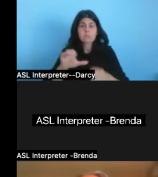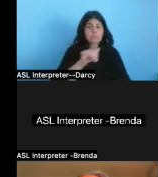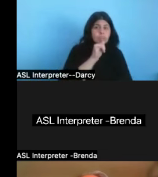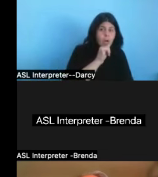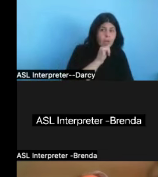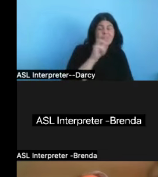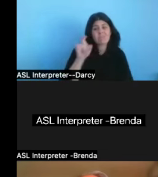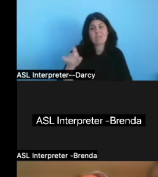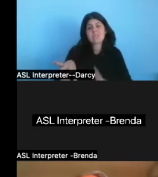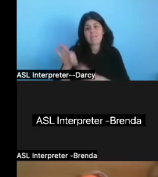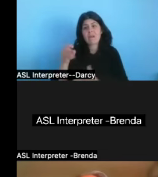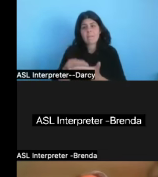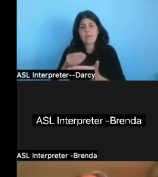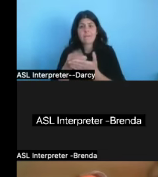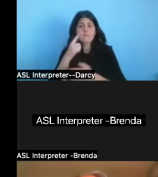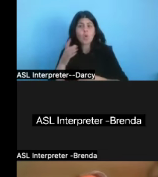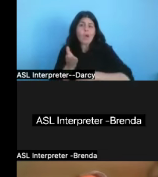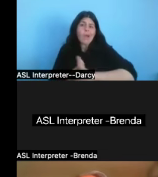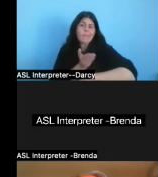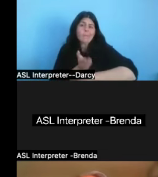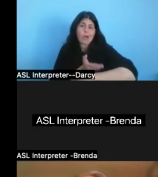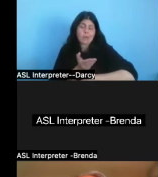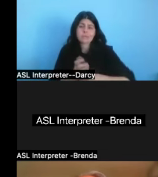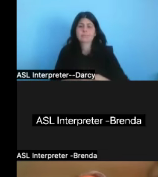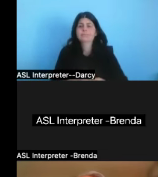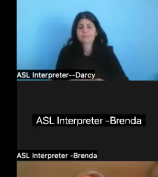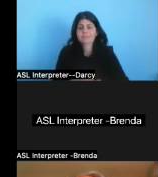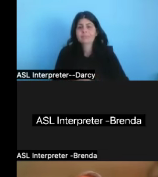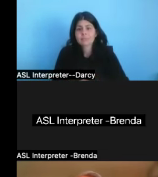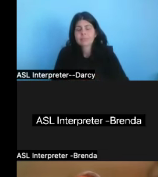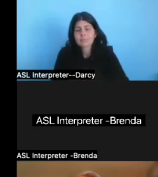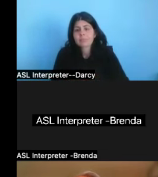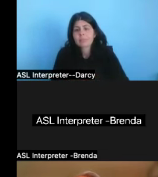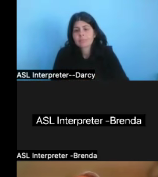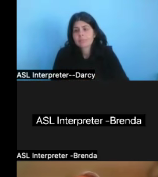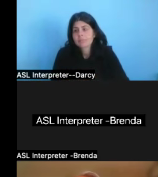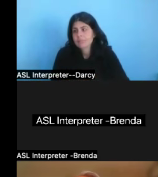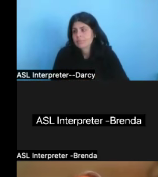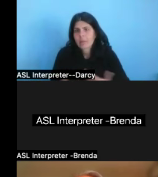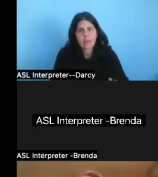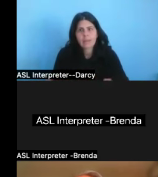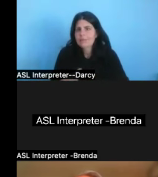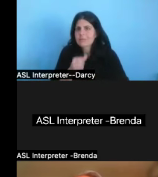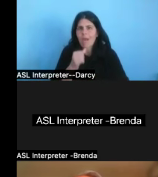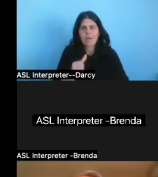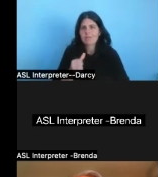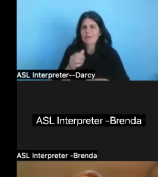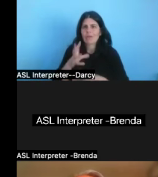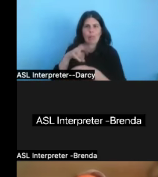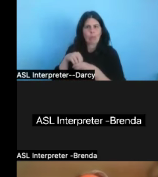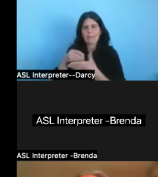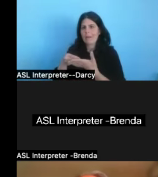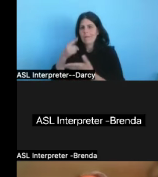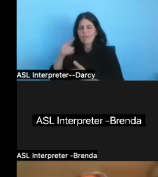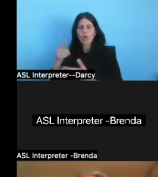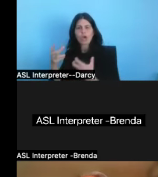for our own purposes. And that doesn't even account for the need to make improvements for resilience. But I have